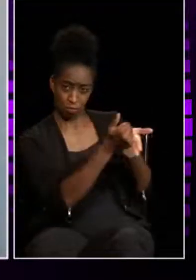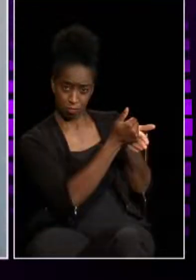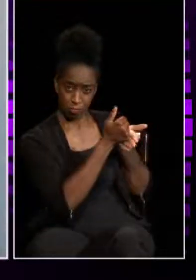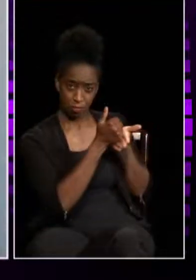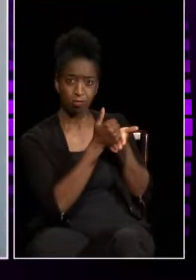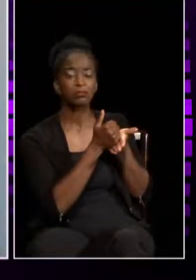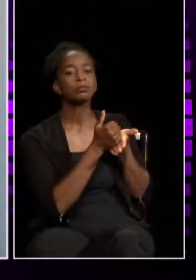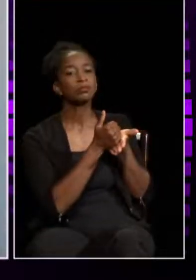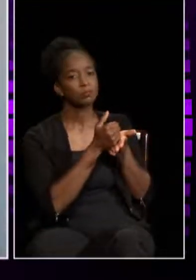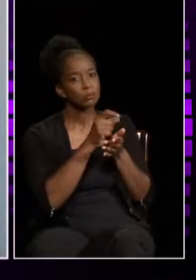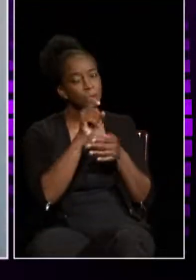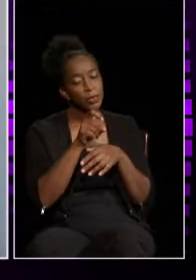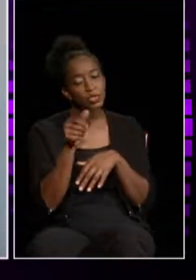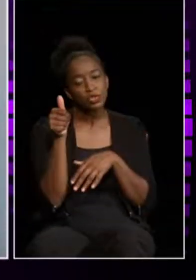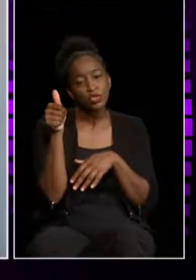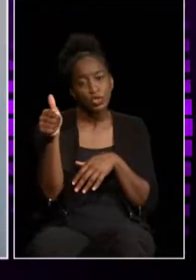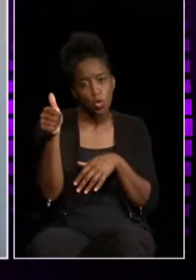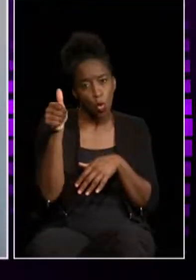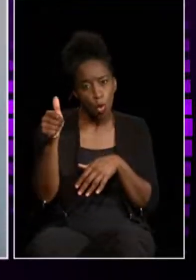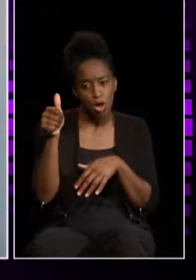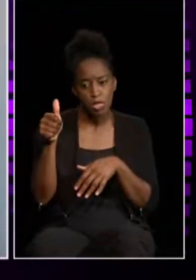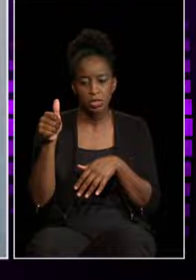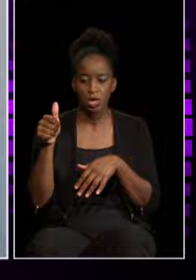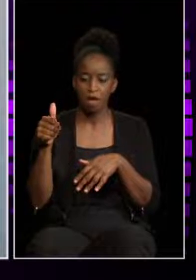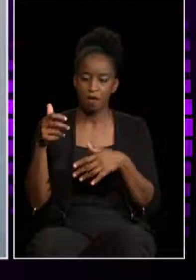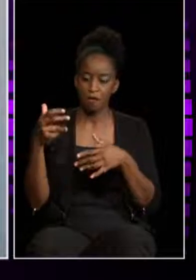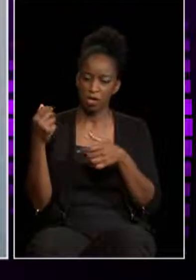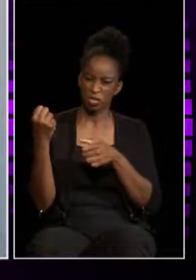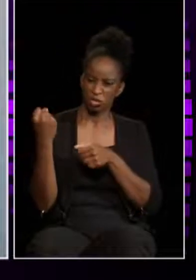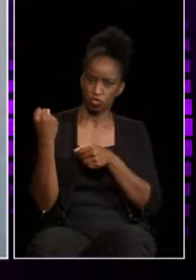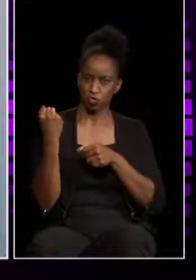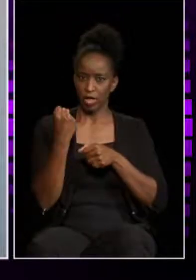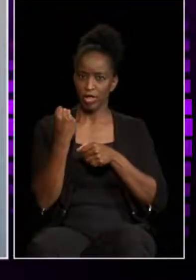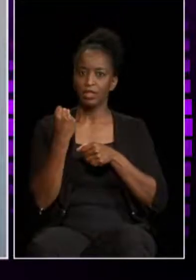clients, please make sure that you take care of yourself.